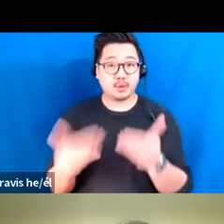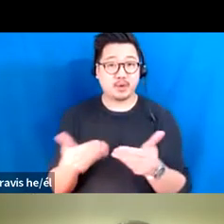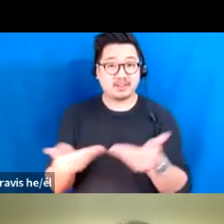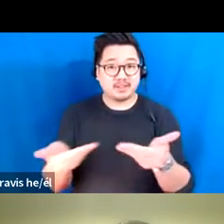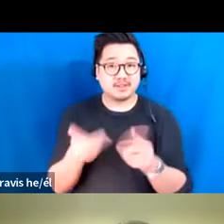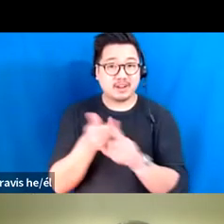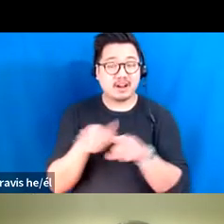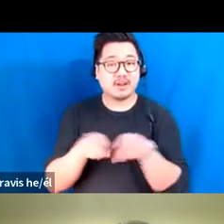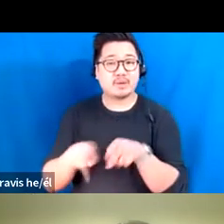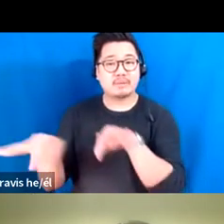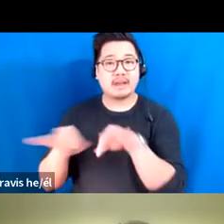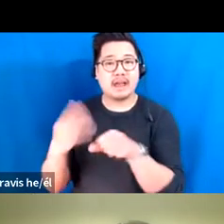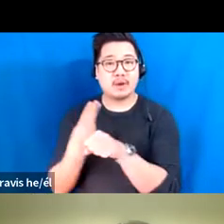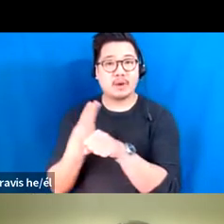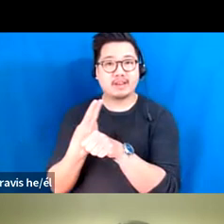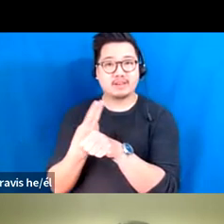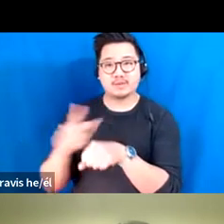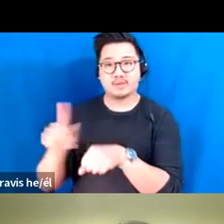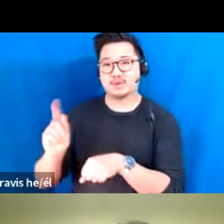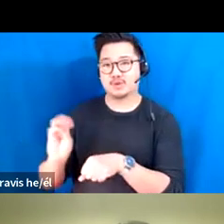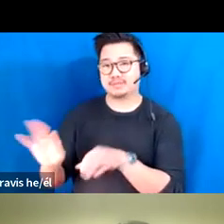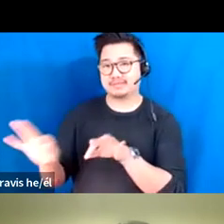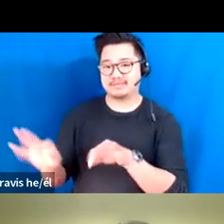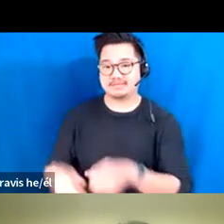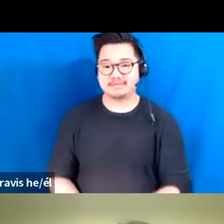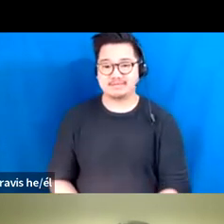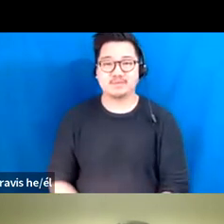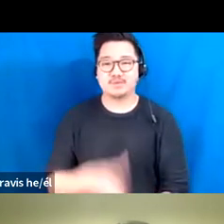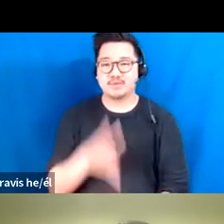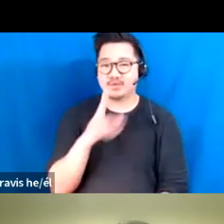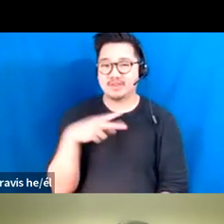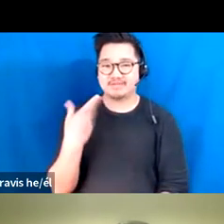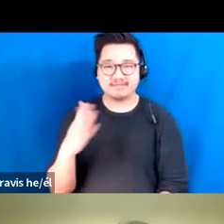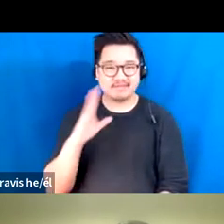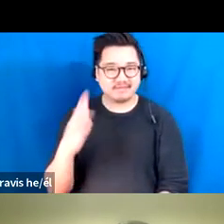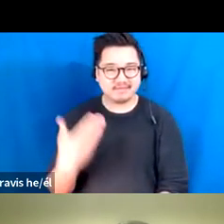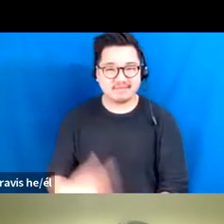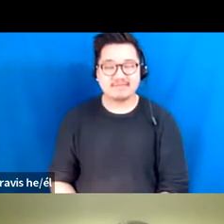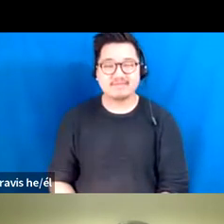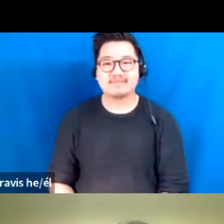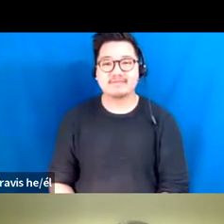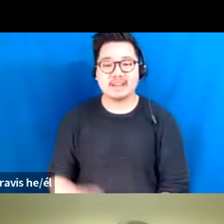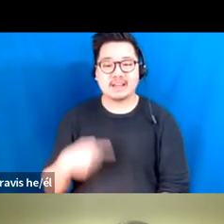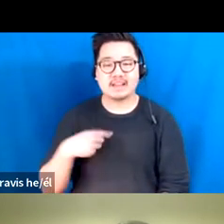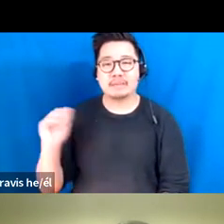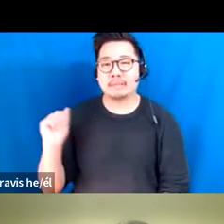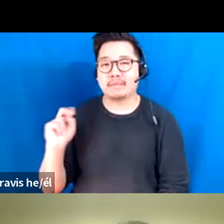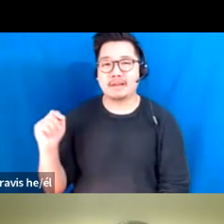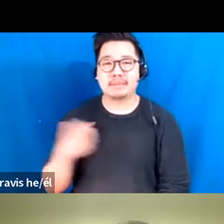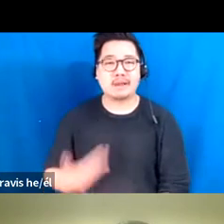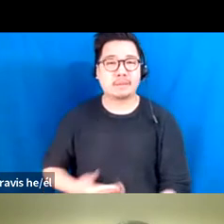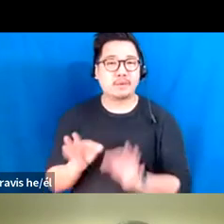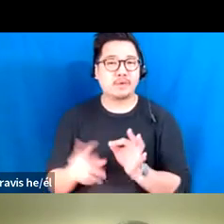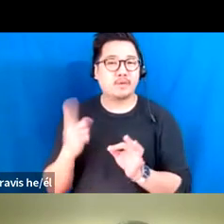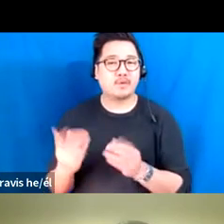zoom instructions in cantonese thank you madam chair good evening everyone i'll be your cantonese interpreter for the meeting